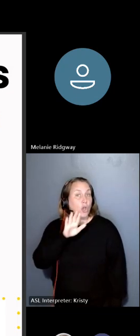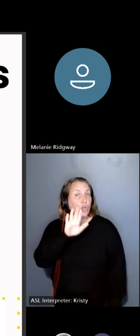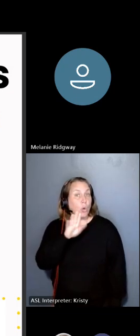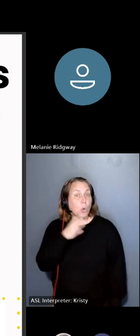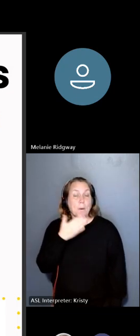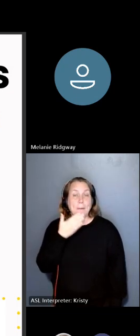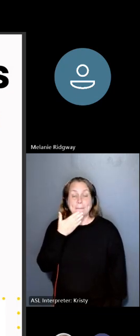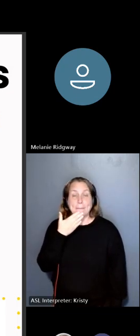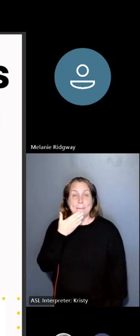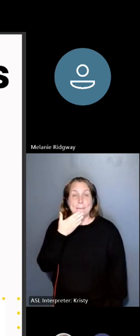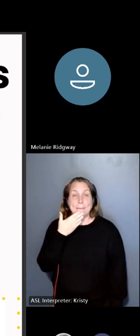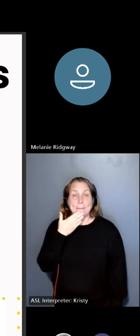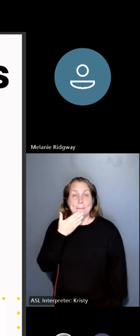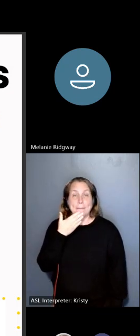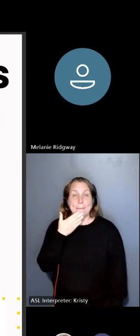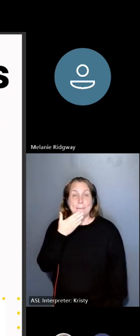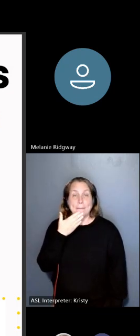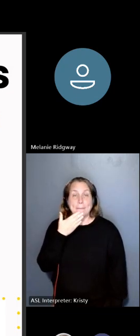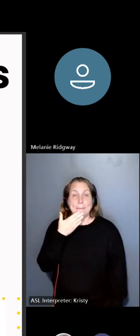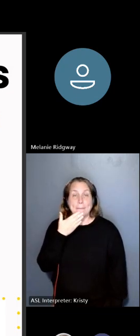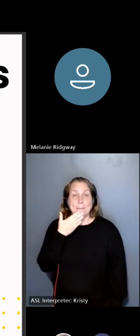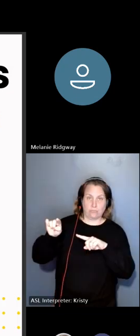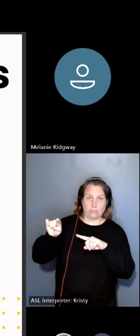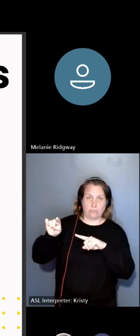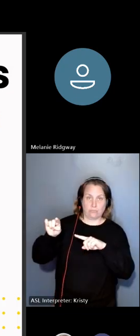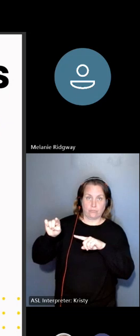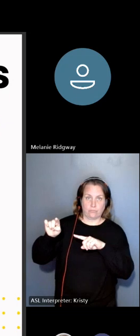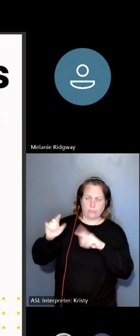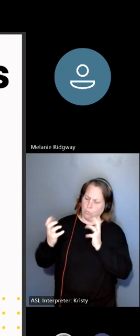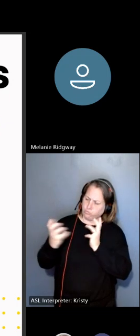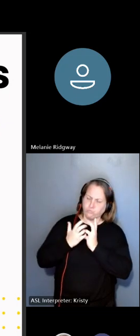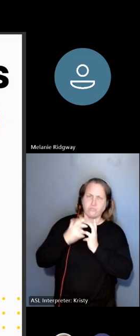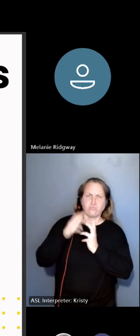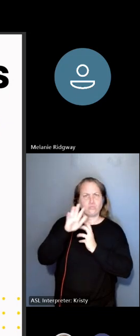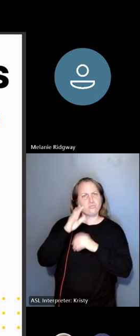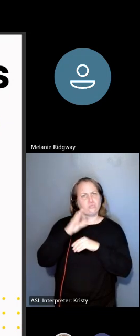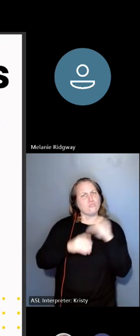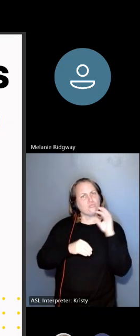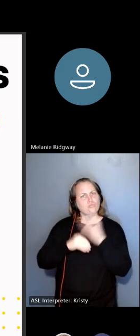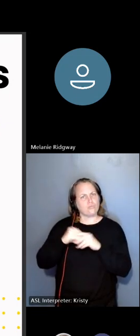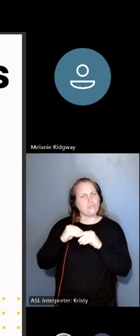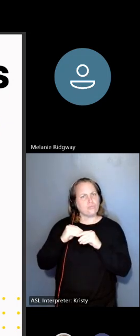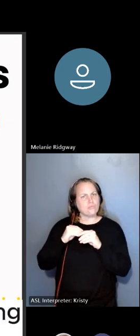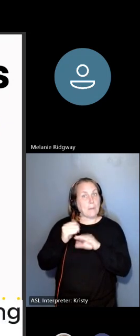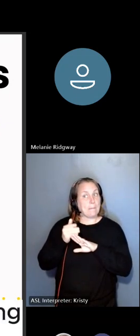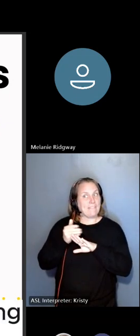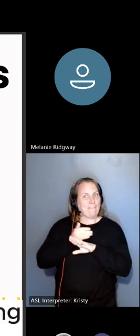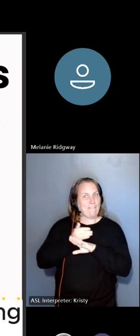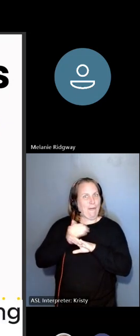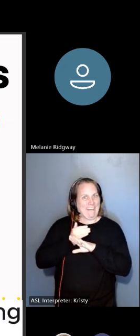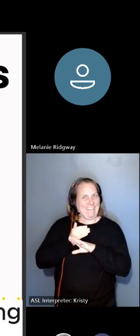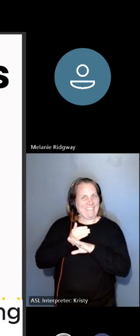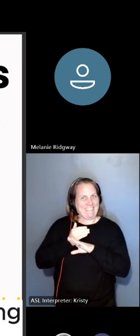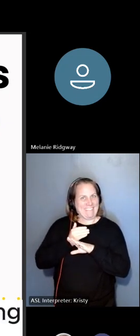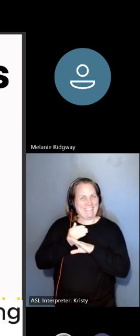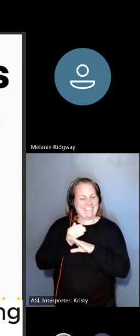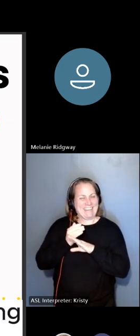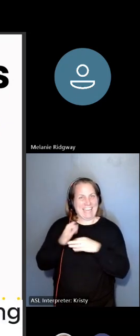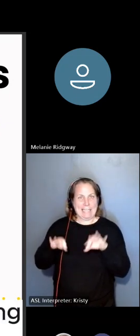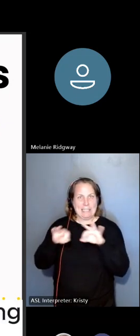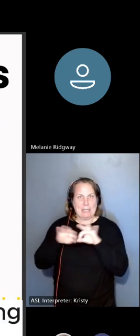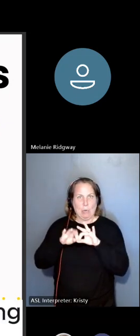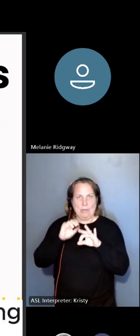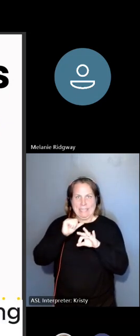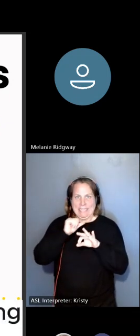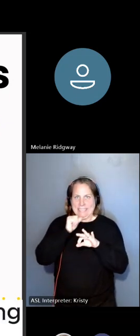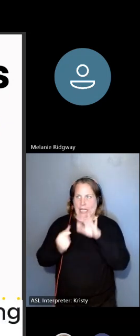are the most comfortable with before the event to avoid an